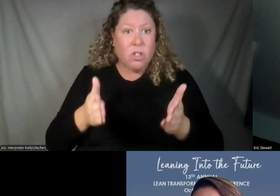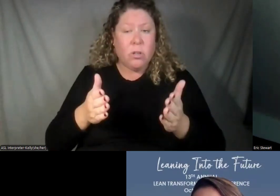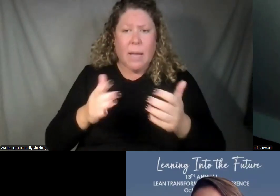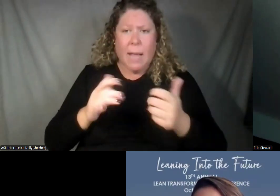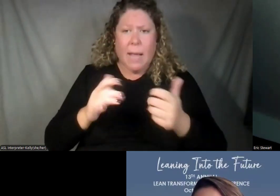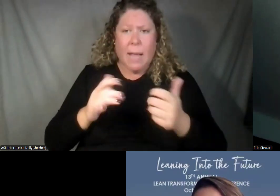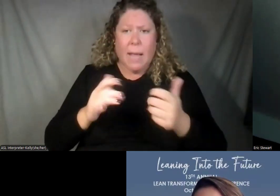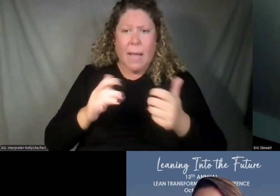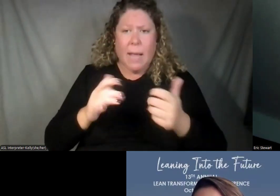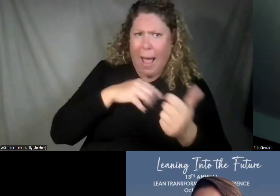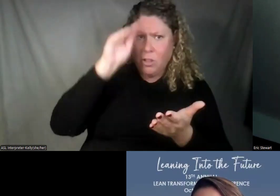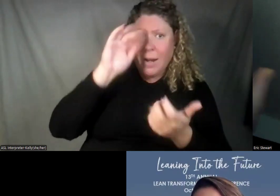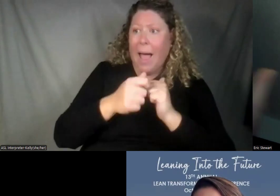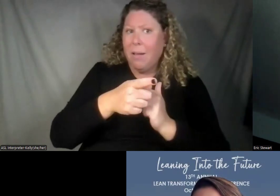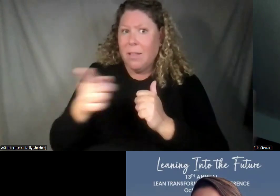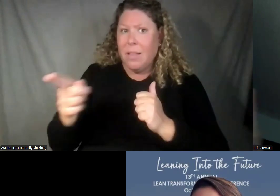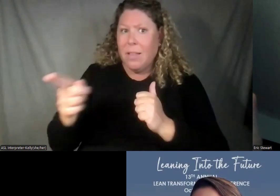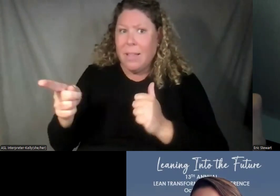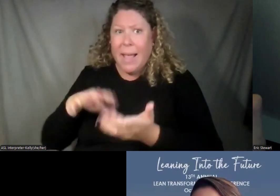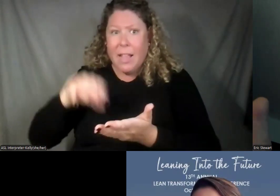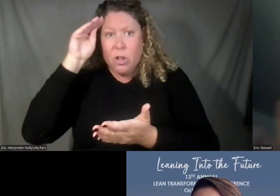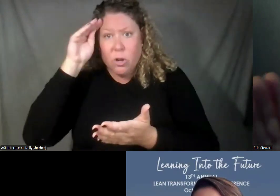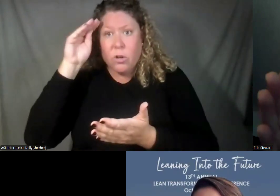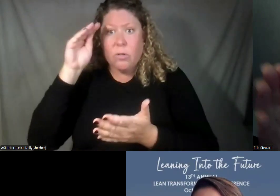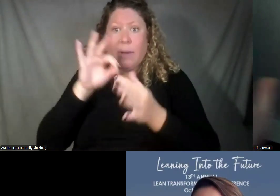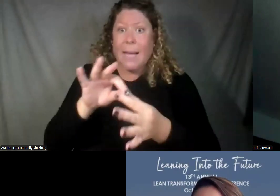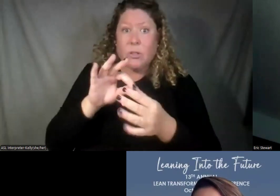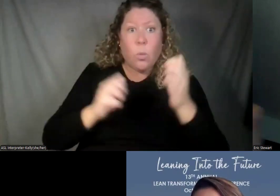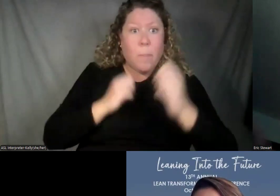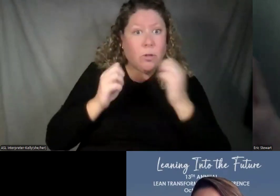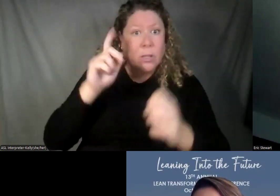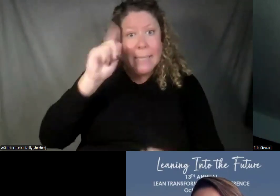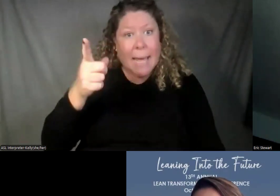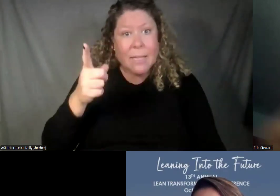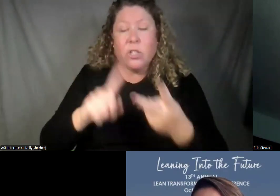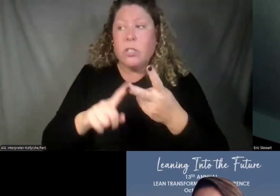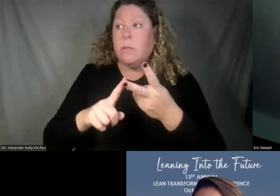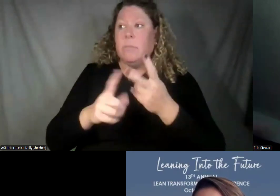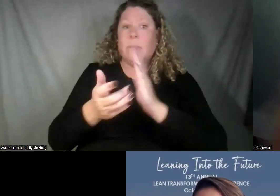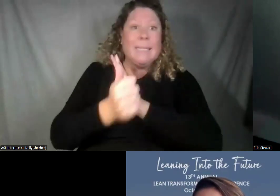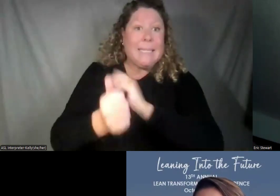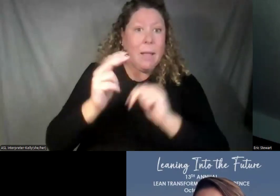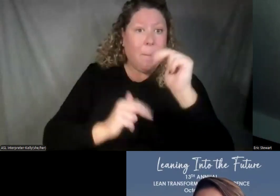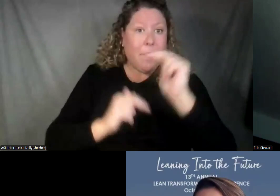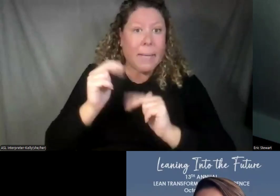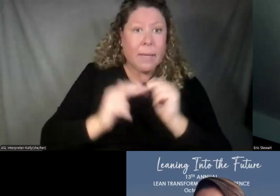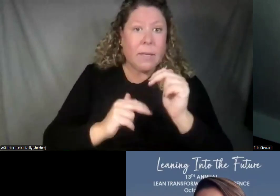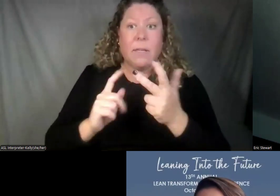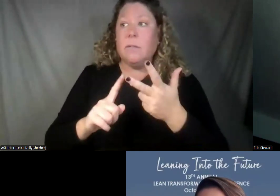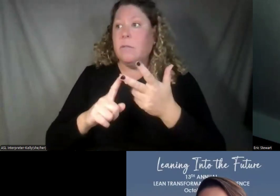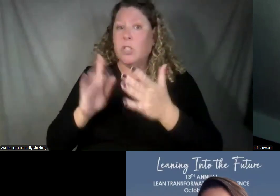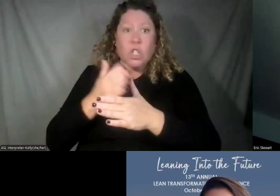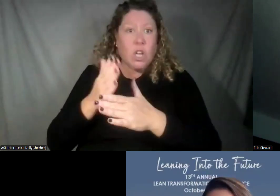get others to learn on things like emotional intelligence, skill building, strength building, sharing ideas, stuff like